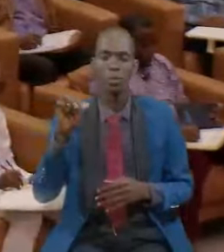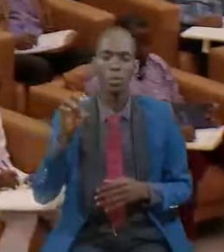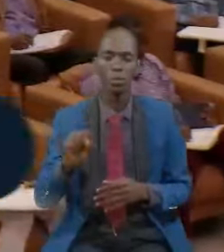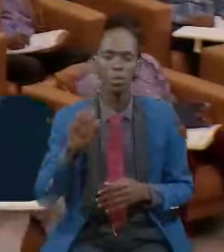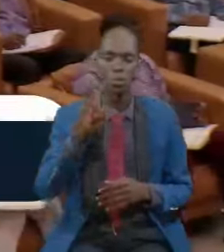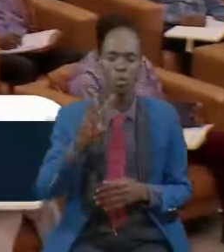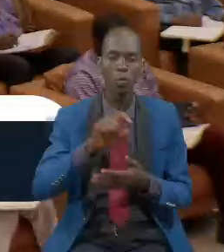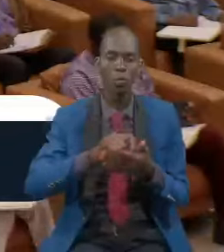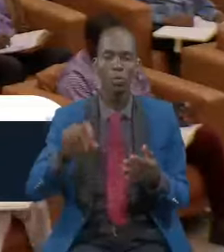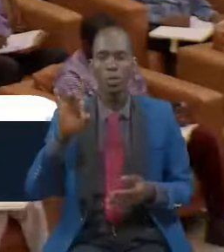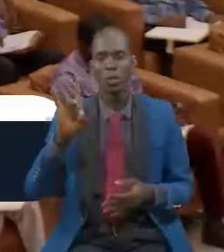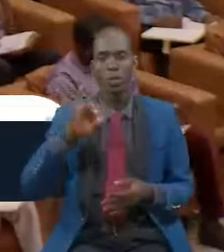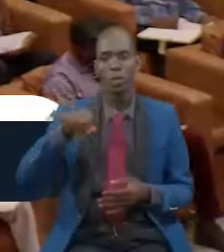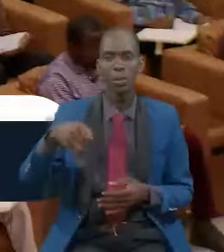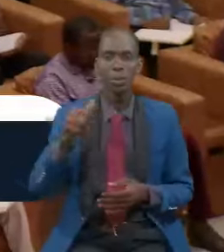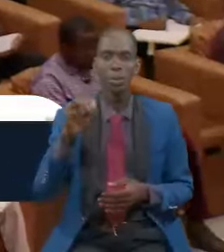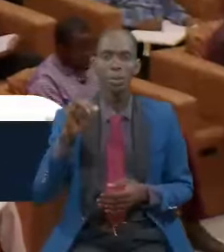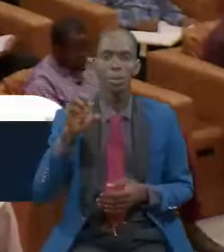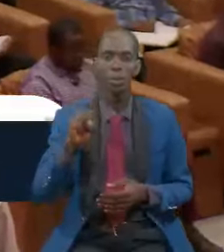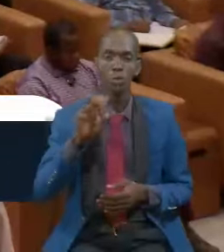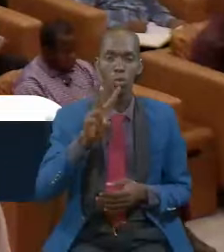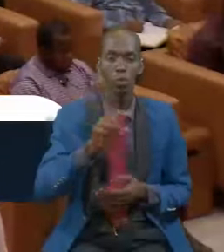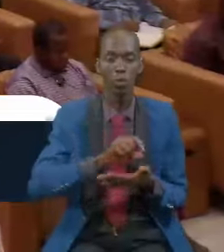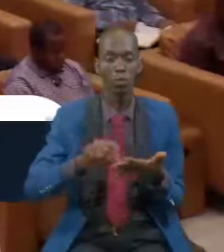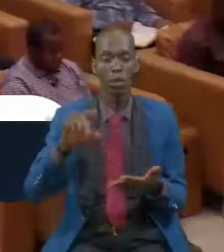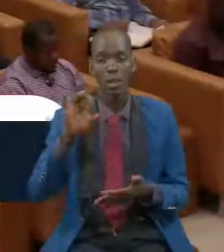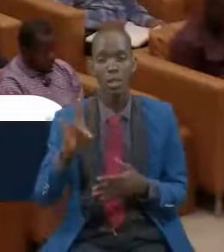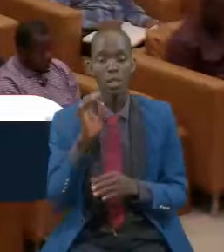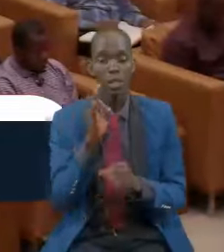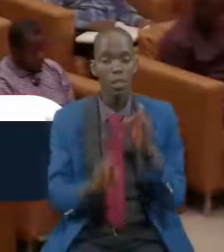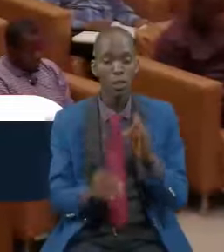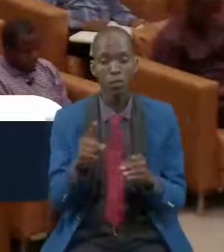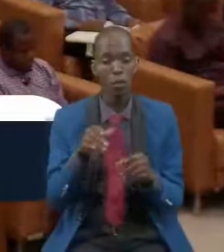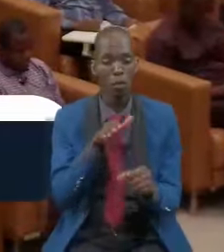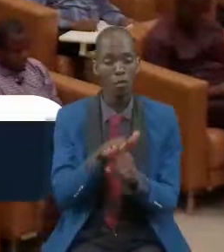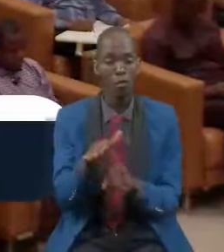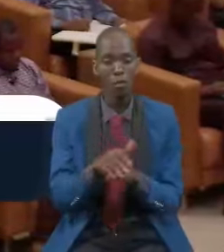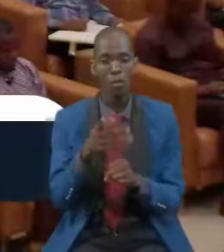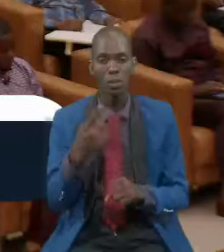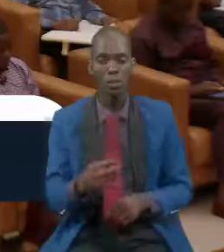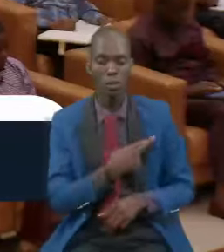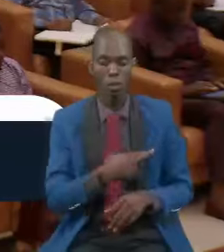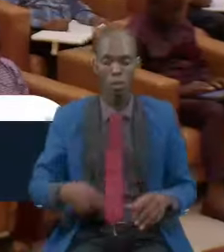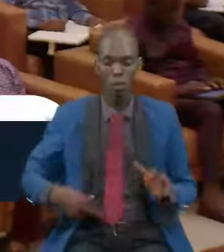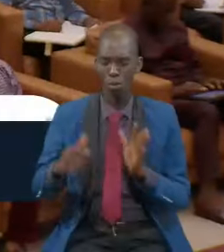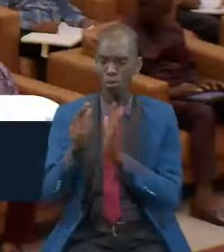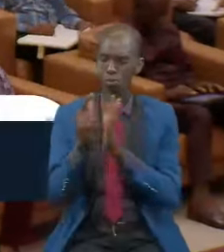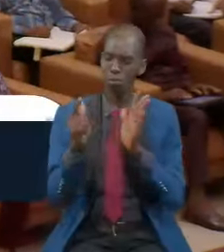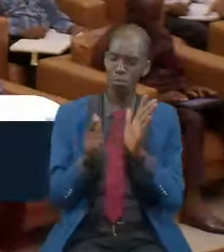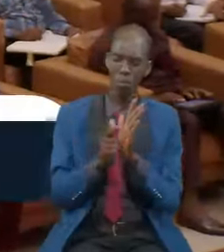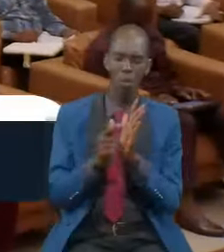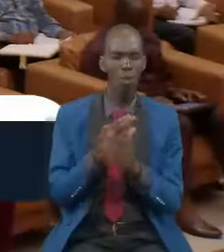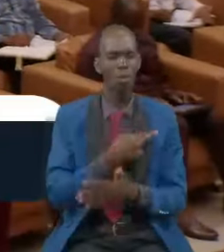from verse 8. If he fulfill the royal law. Now, the royal